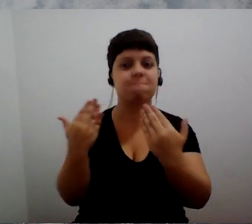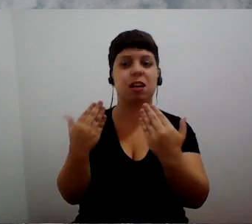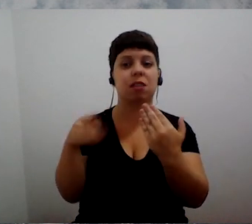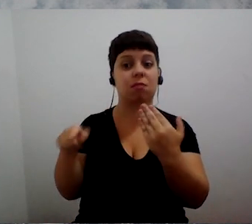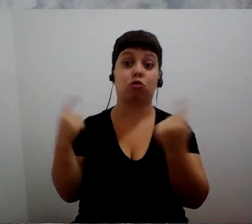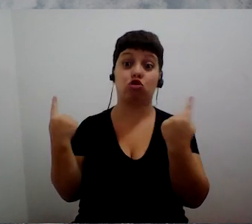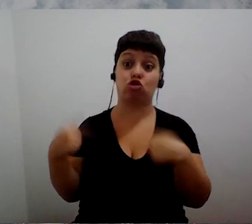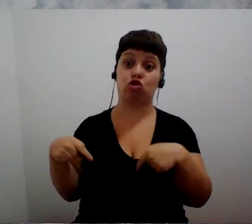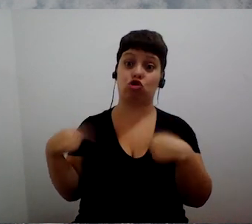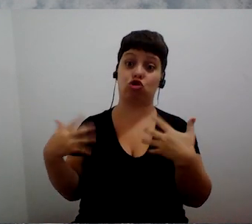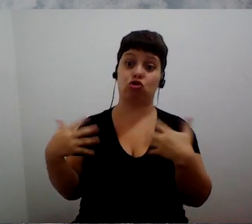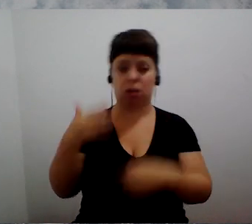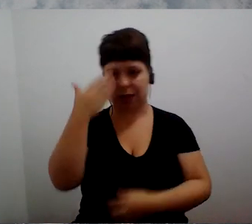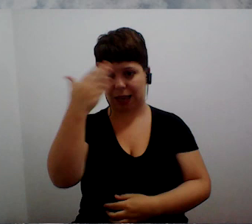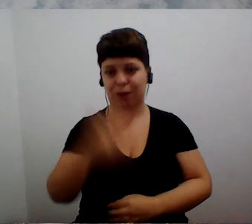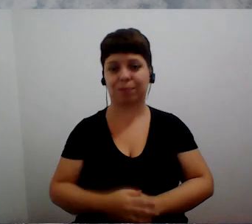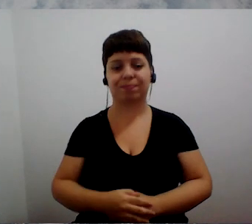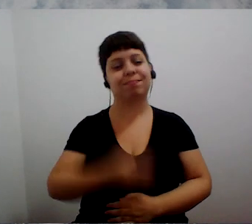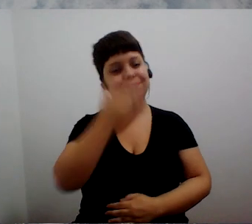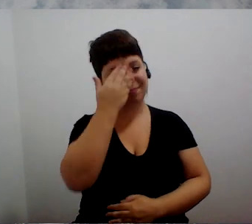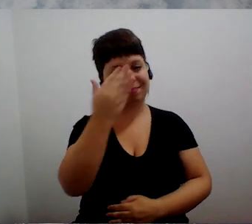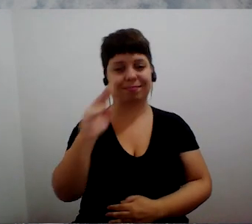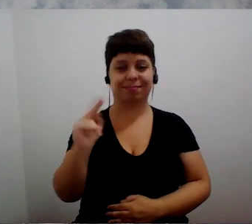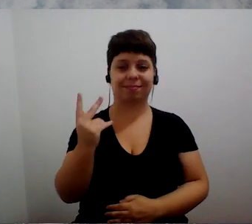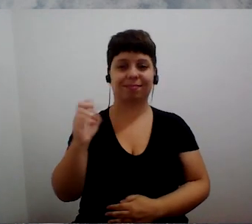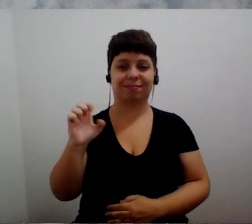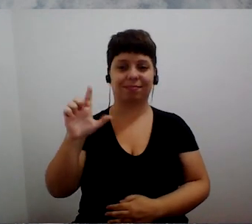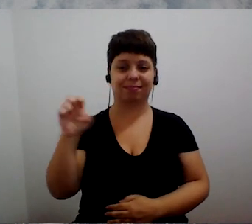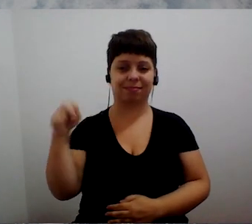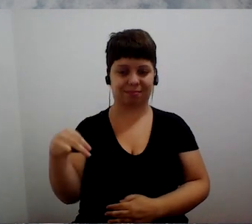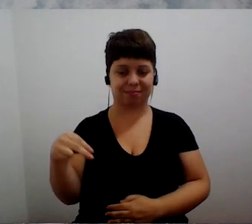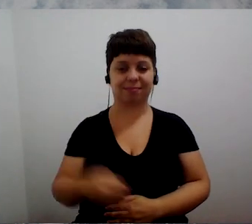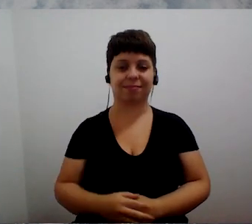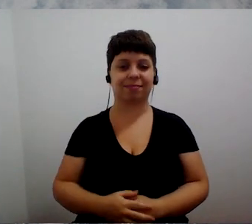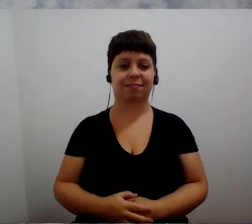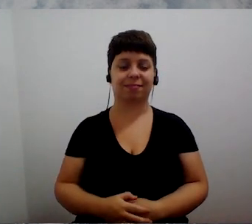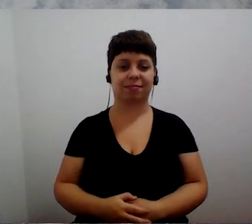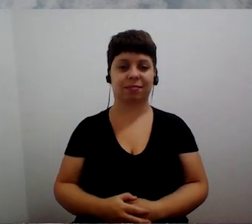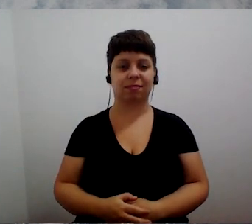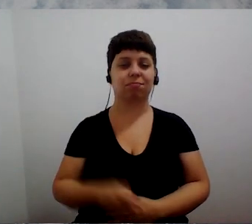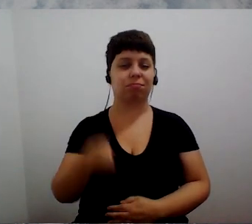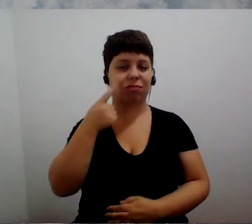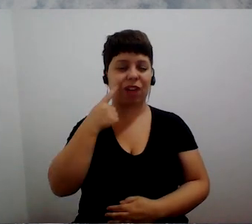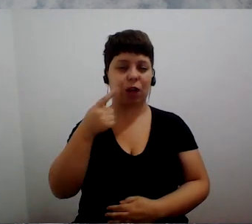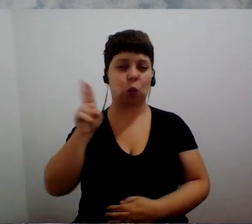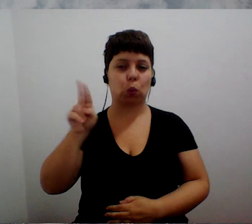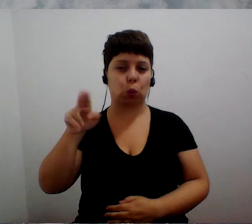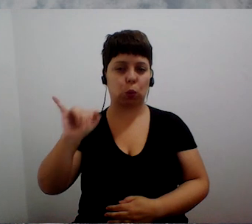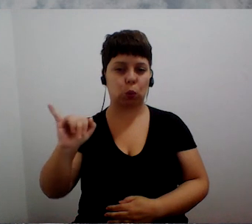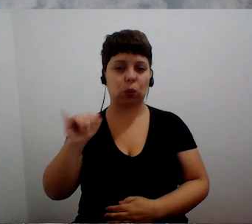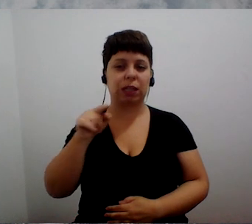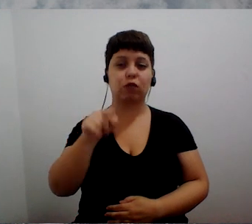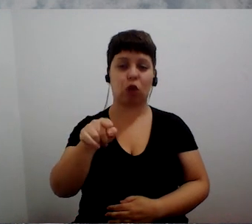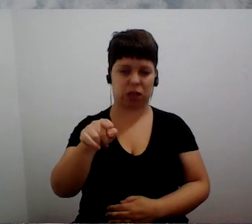to tackle this huge challenge. Thank you. Thank you, Helen. Based